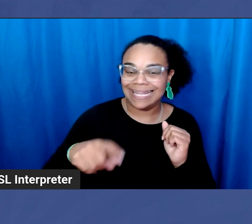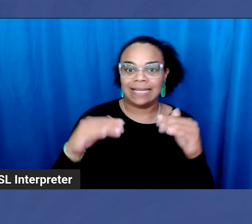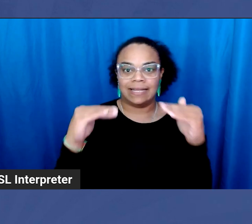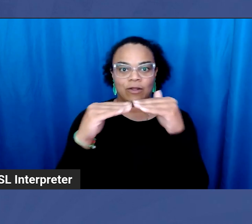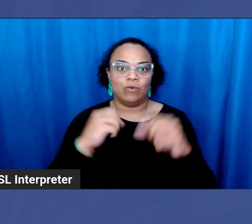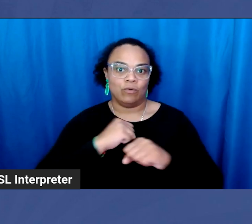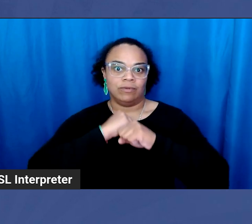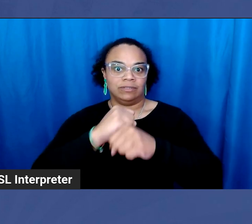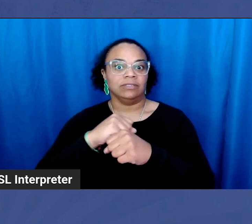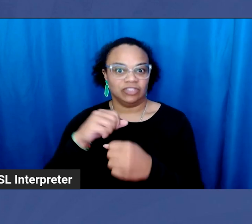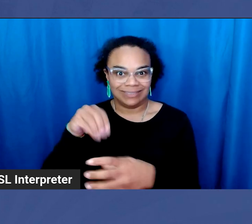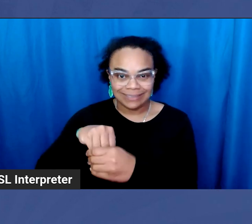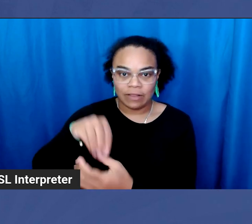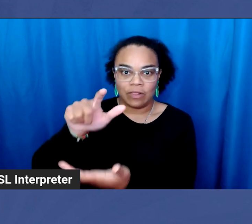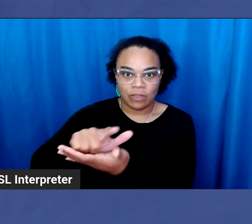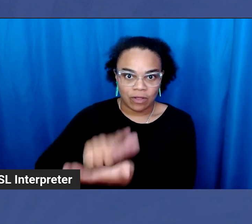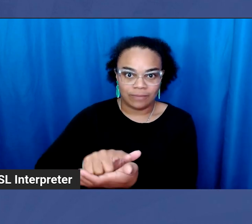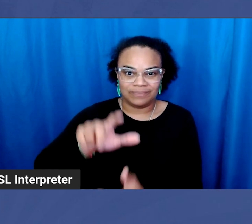the law.